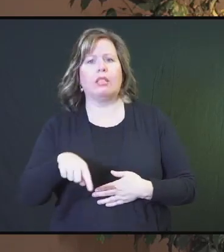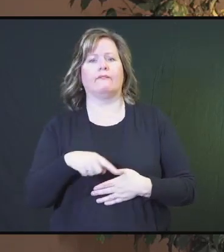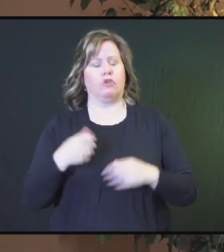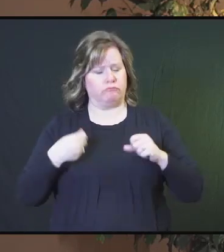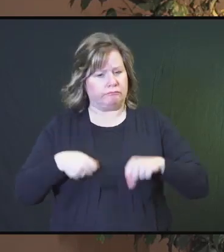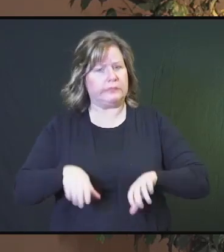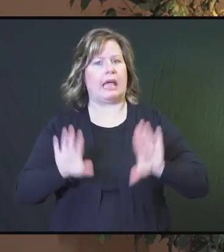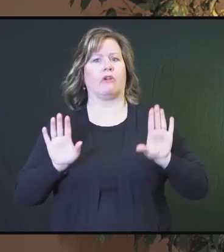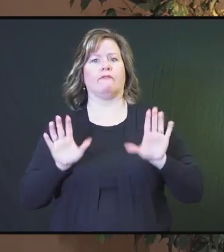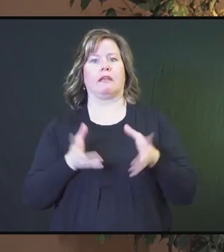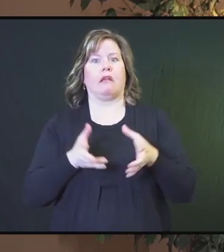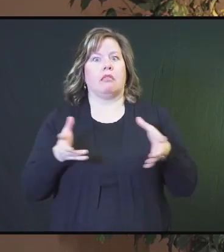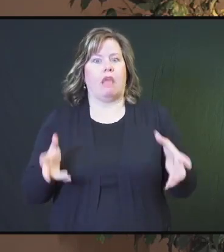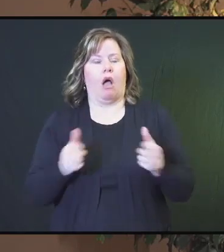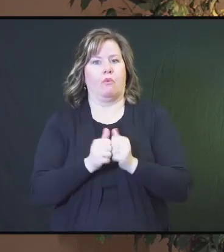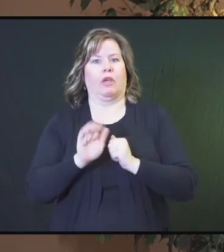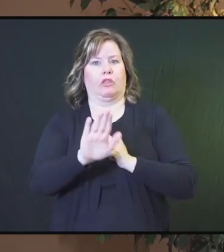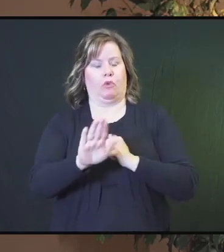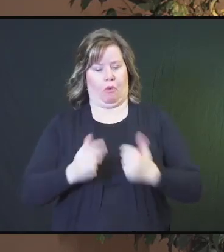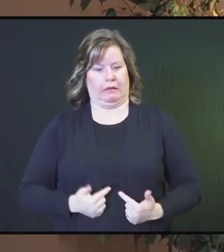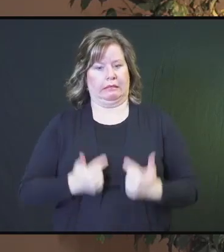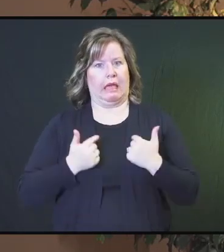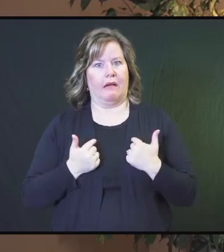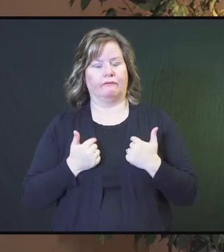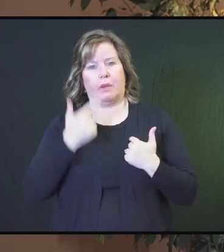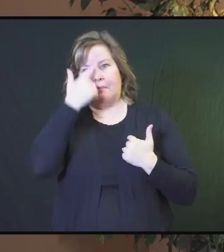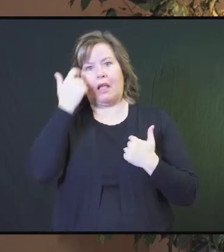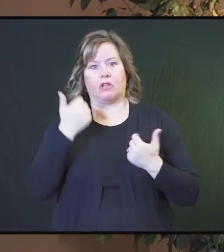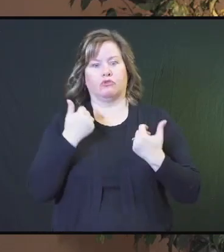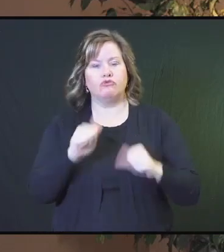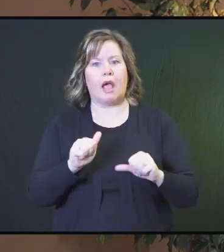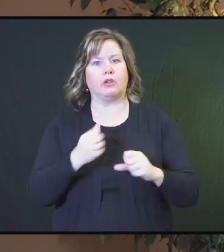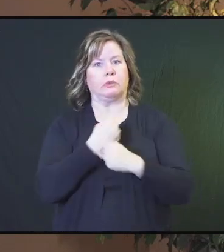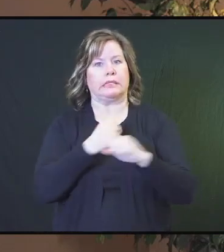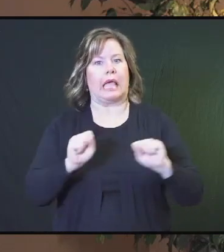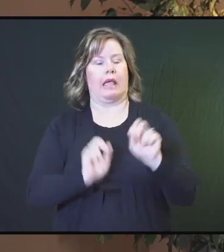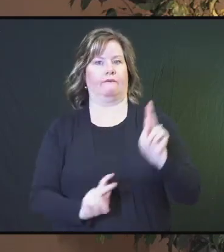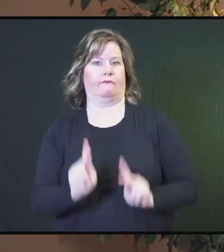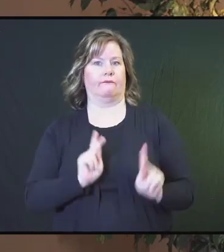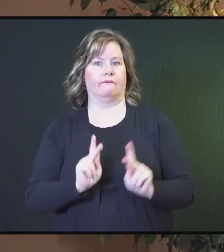deal in the past month in order to flatten the curve and save lives. It's having an